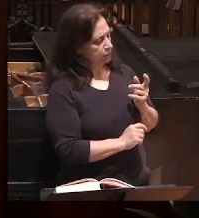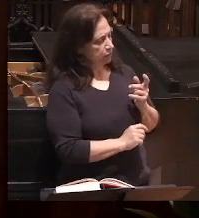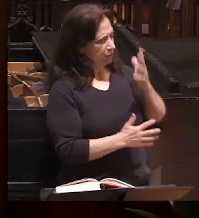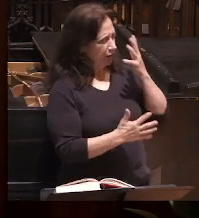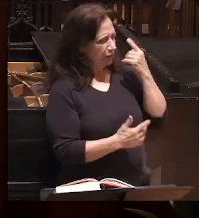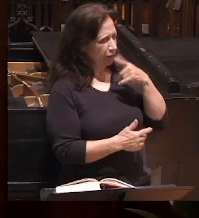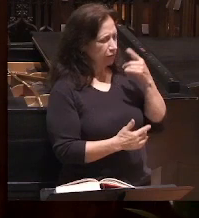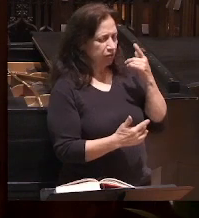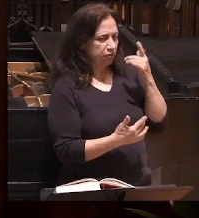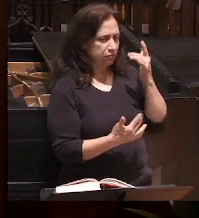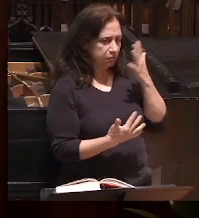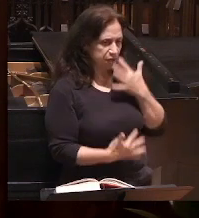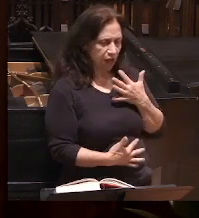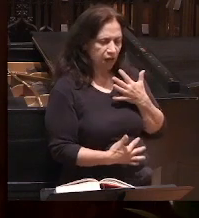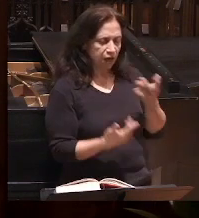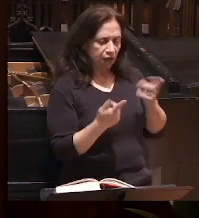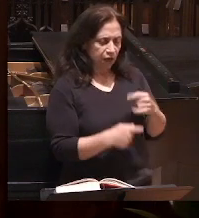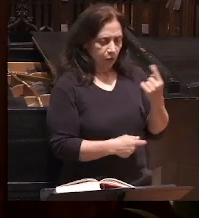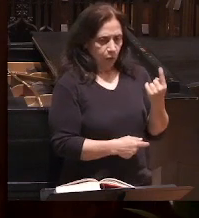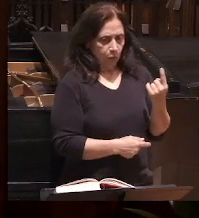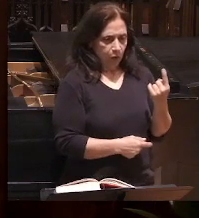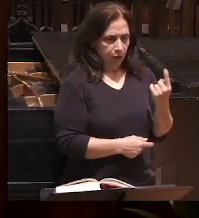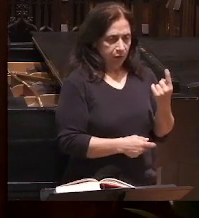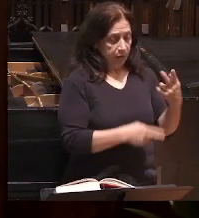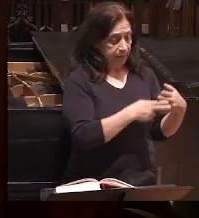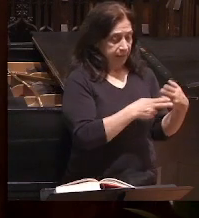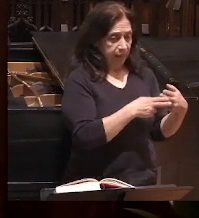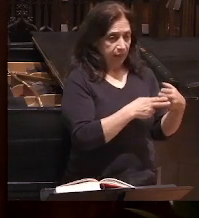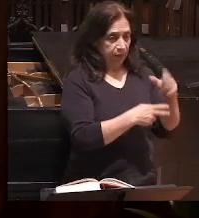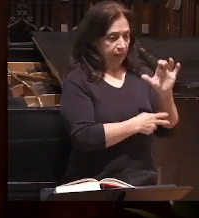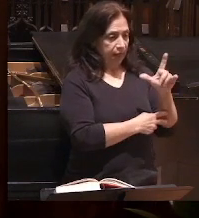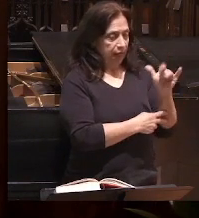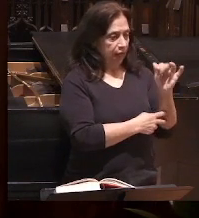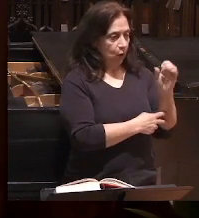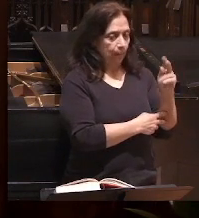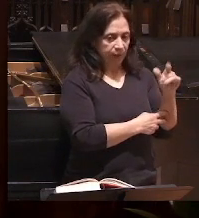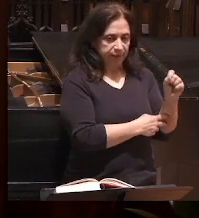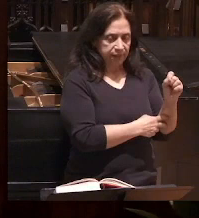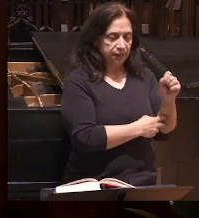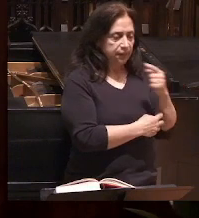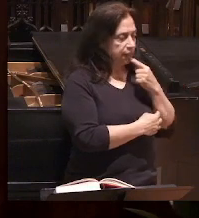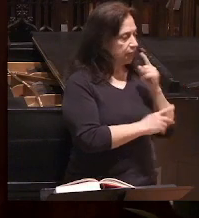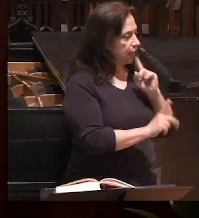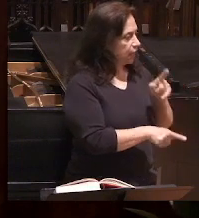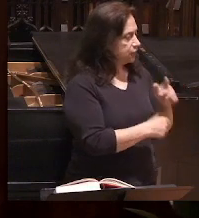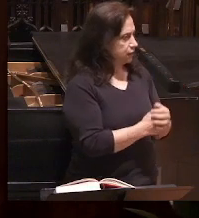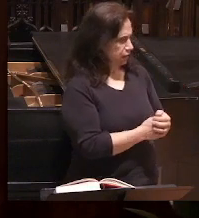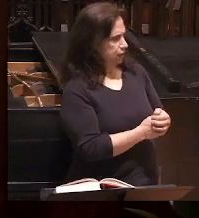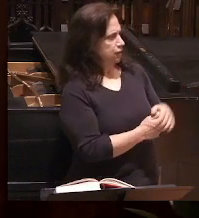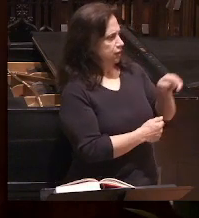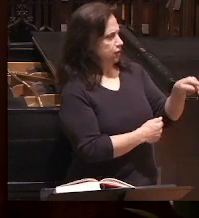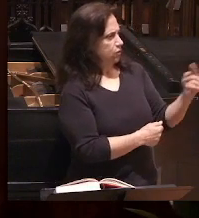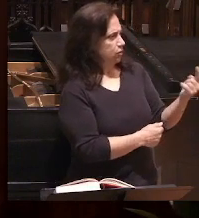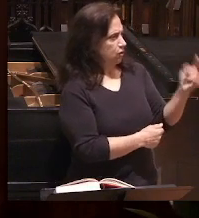sad. Then one of them, whose name was Cleopas, answered him, "Are you the